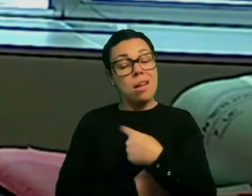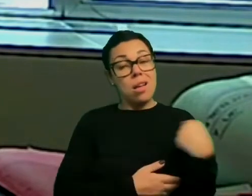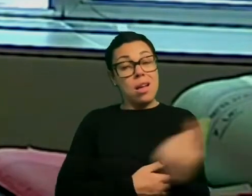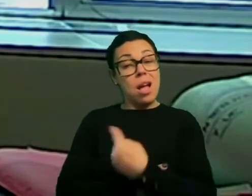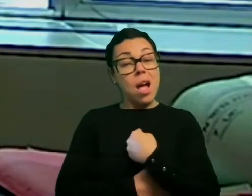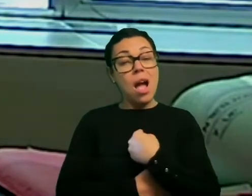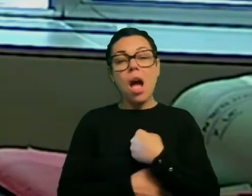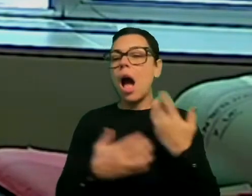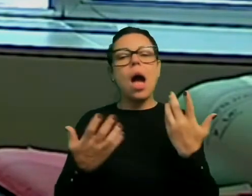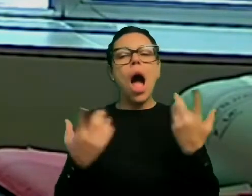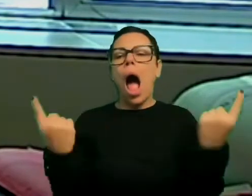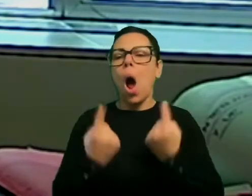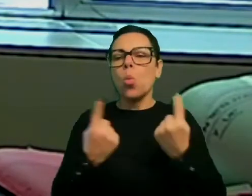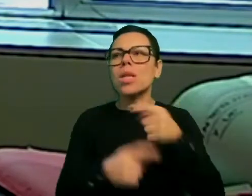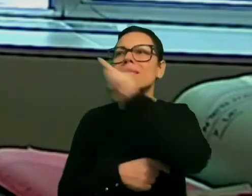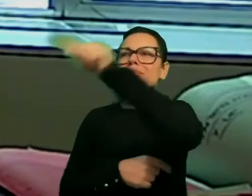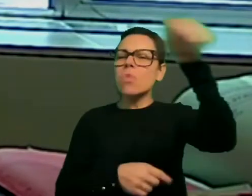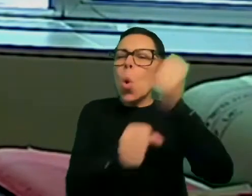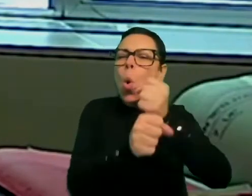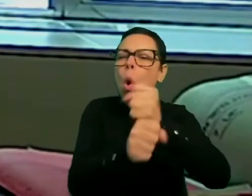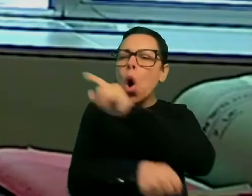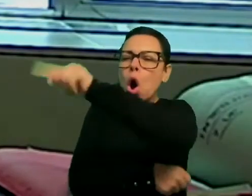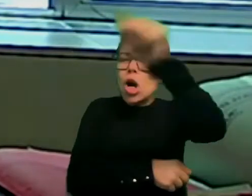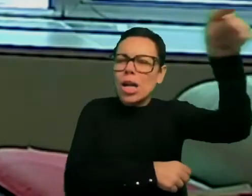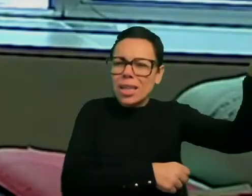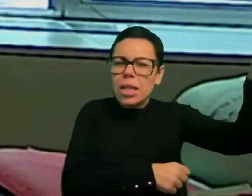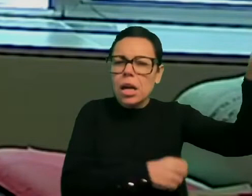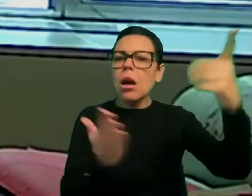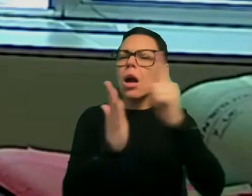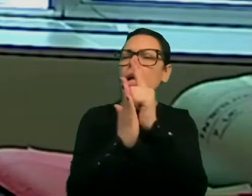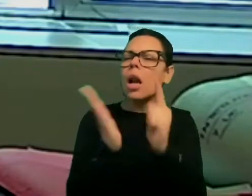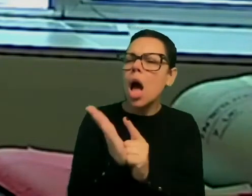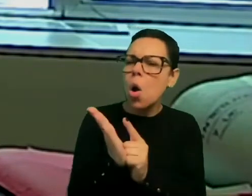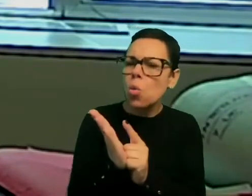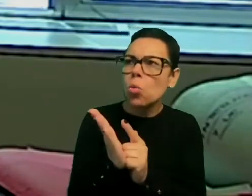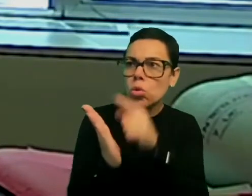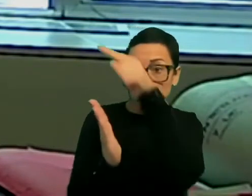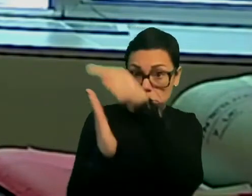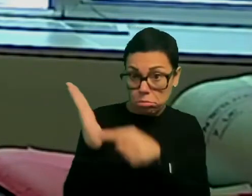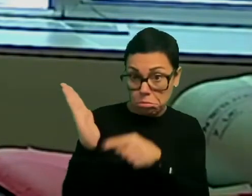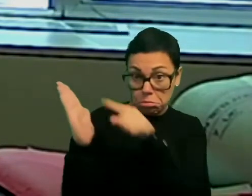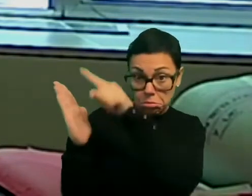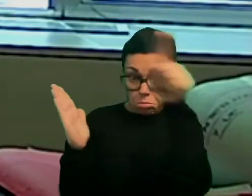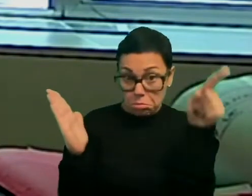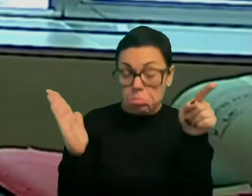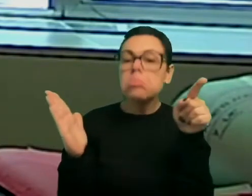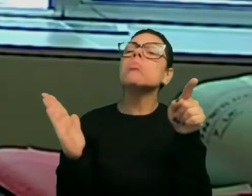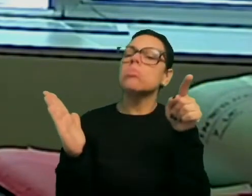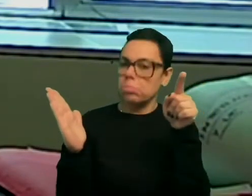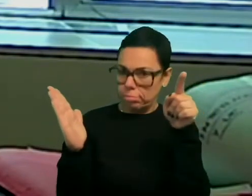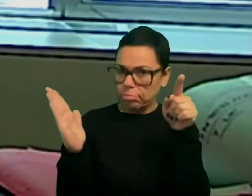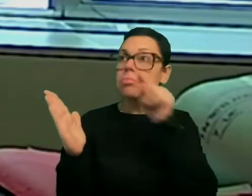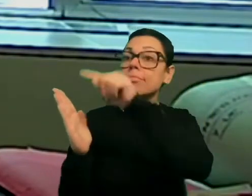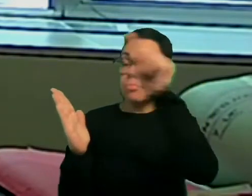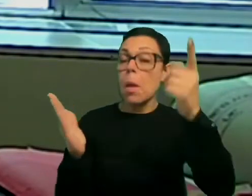complying with the legal obligation to have a plan, an equality corporate plan, well, they are banned to